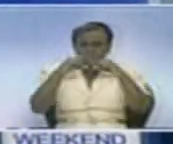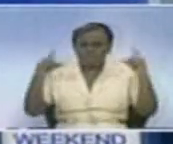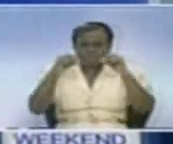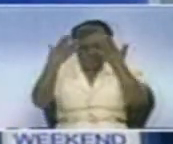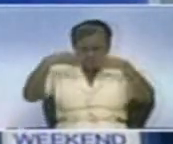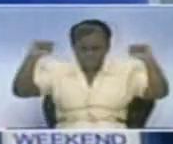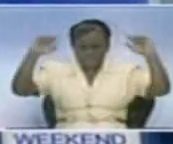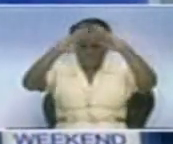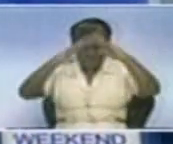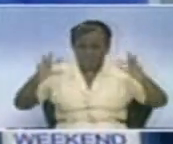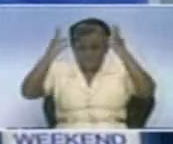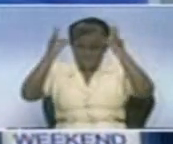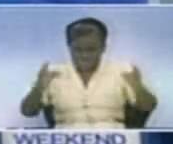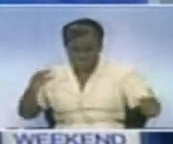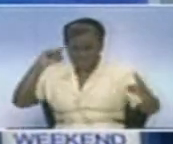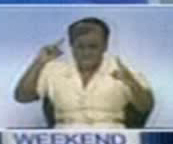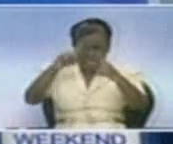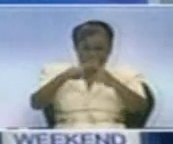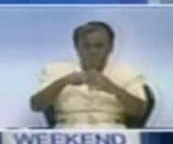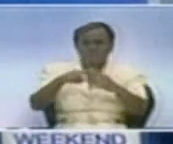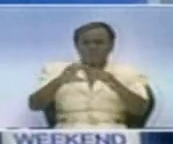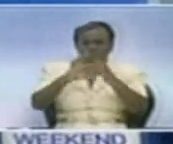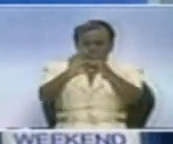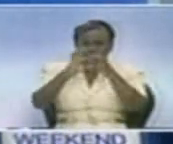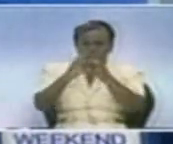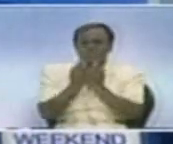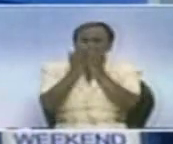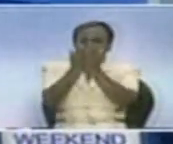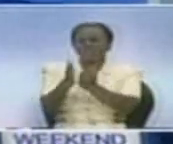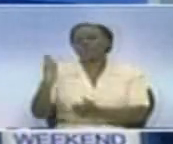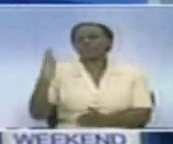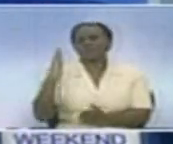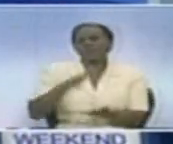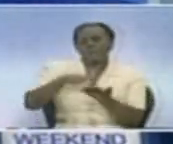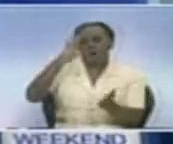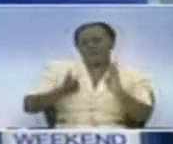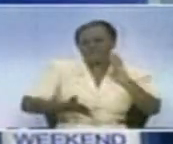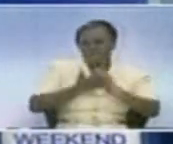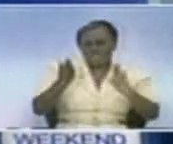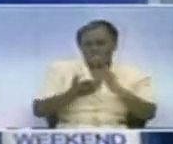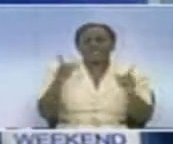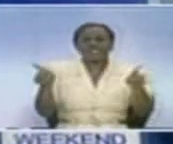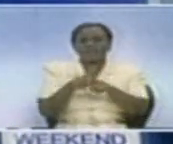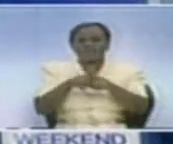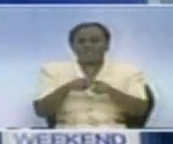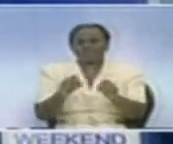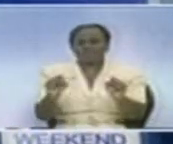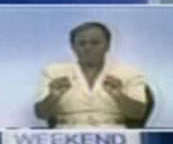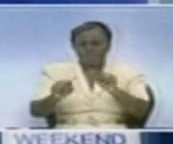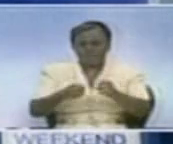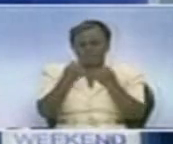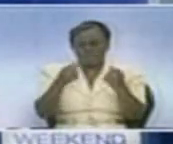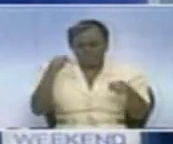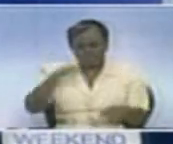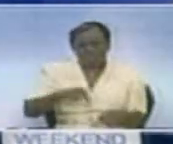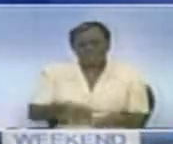House, the decision is aimed at making coordination of provision of security more efficient and is effective today.